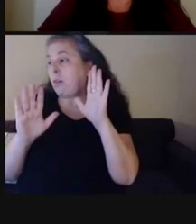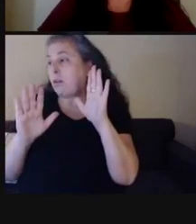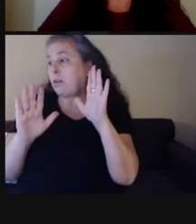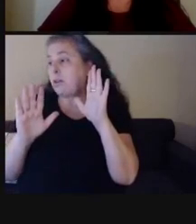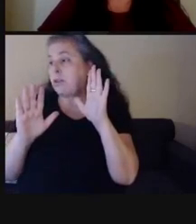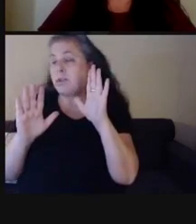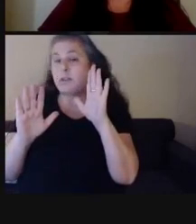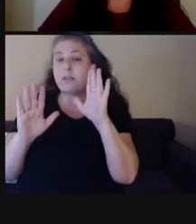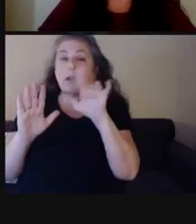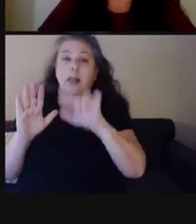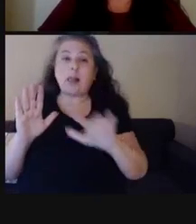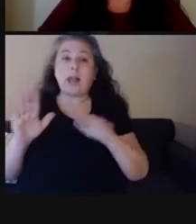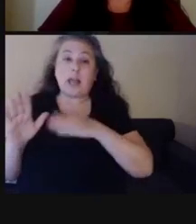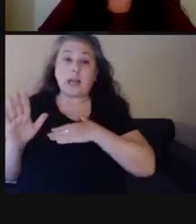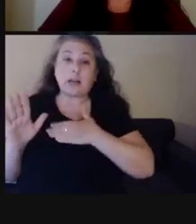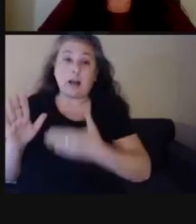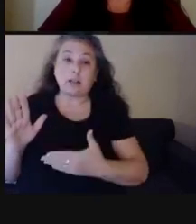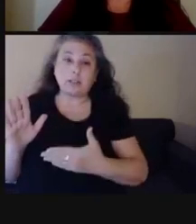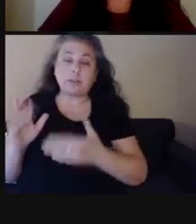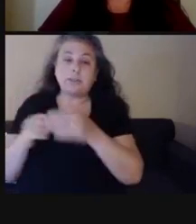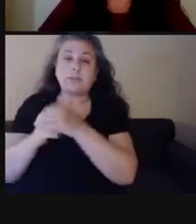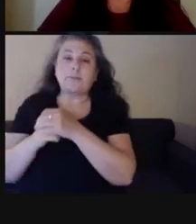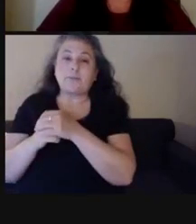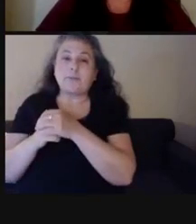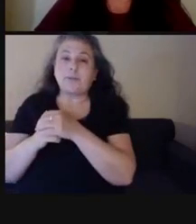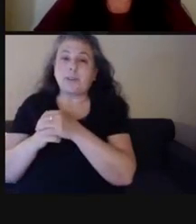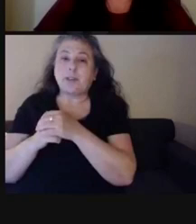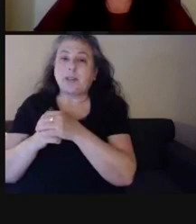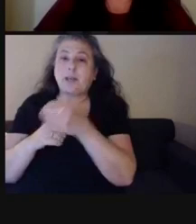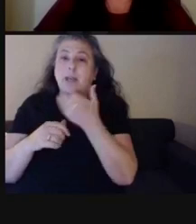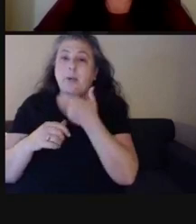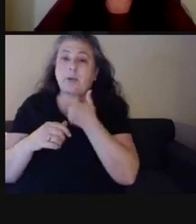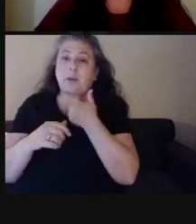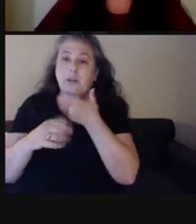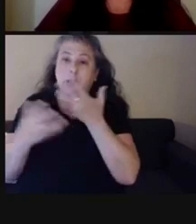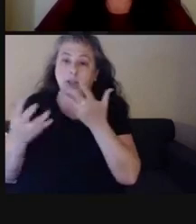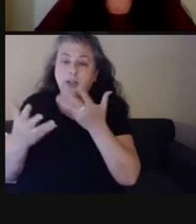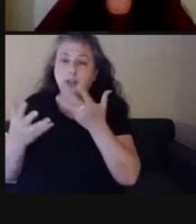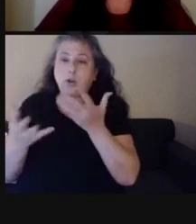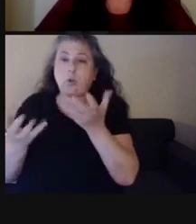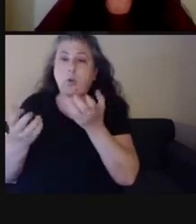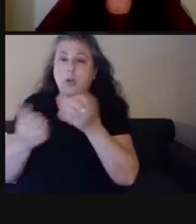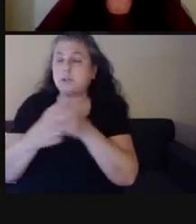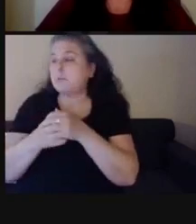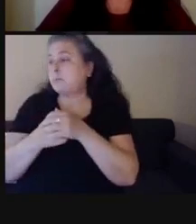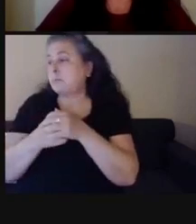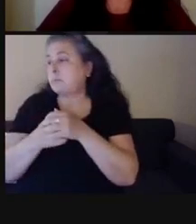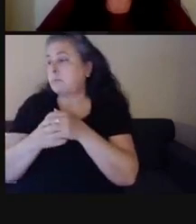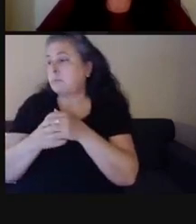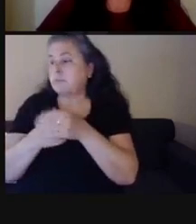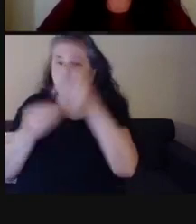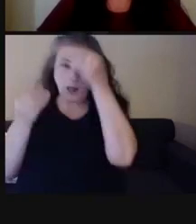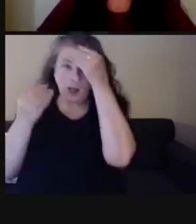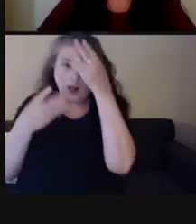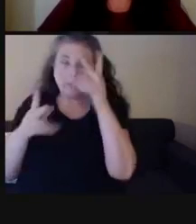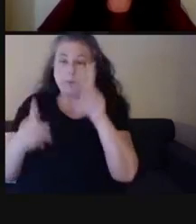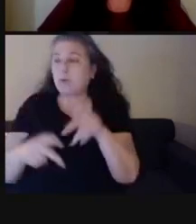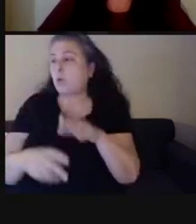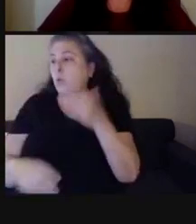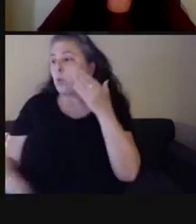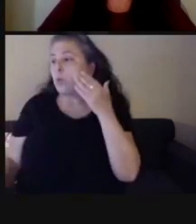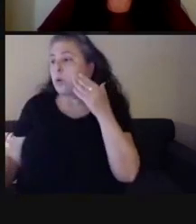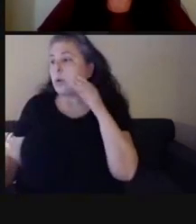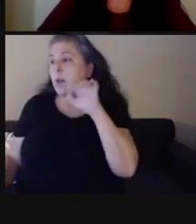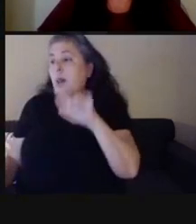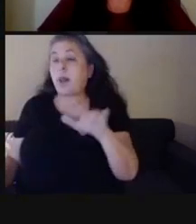that was a wonderful land acknowledgement that was had, and I just wanted to let folks know. I think